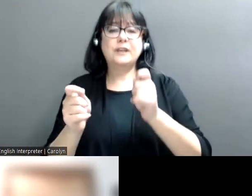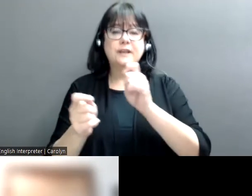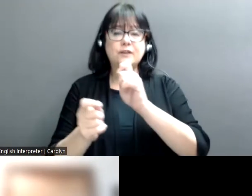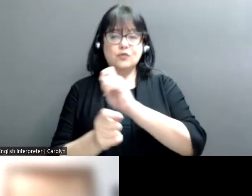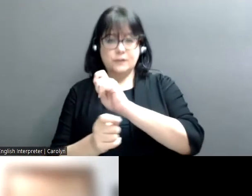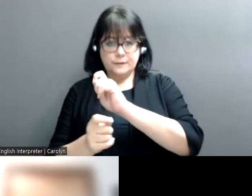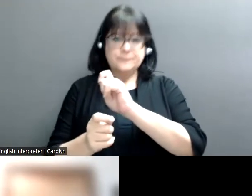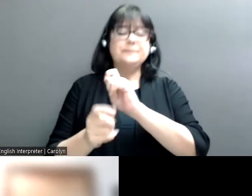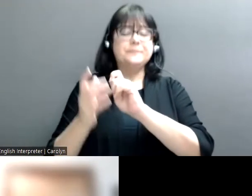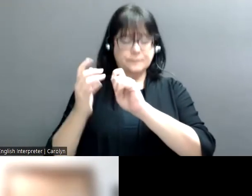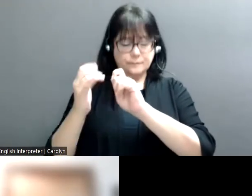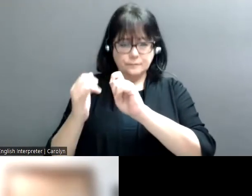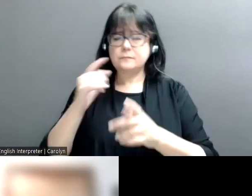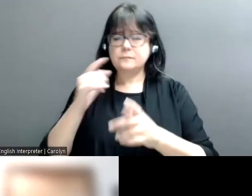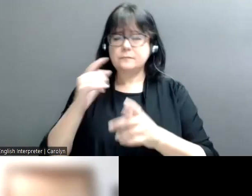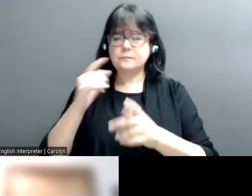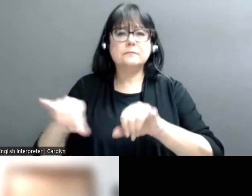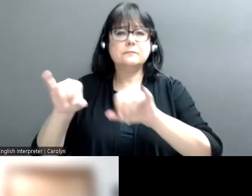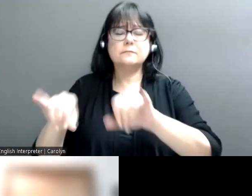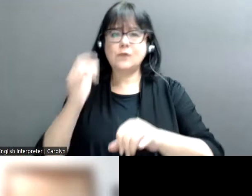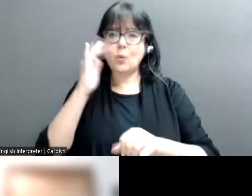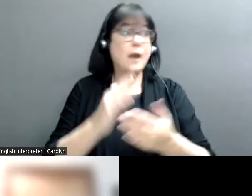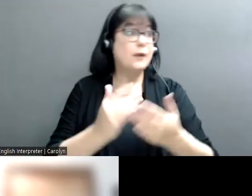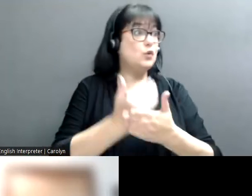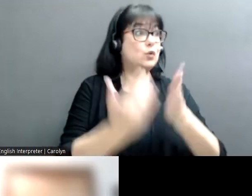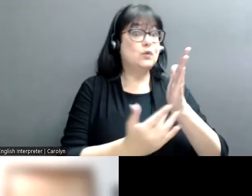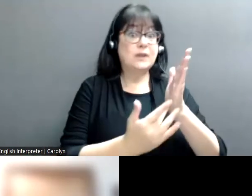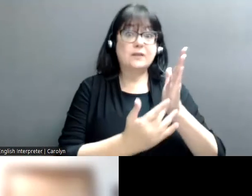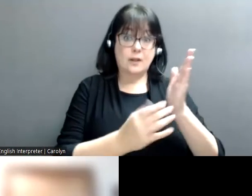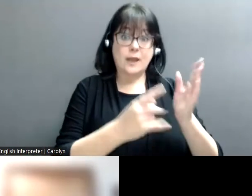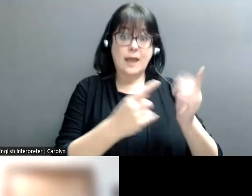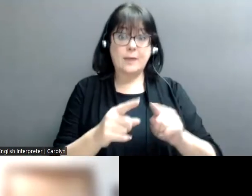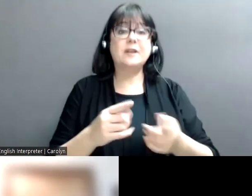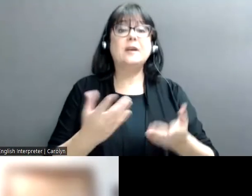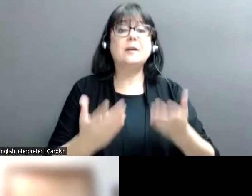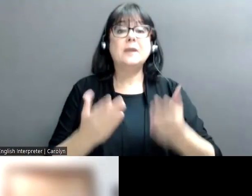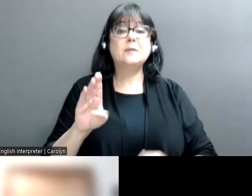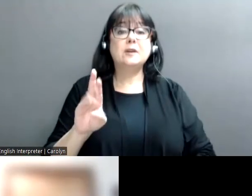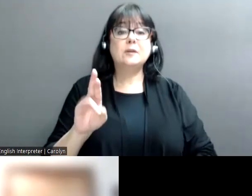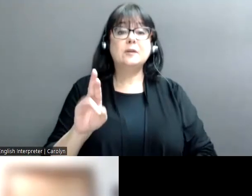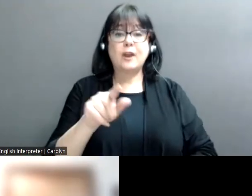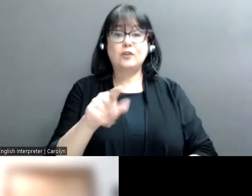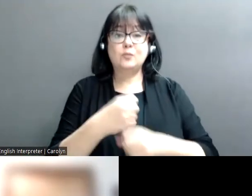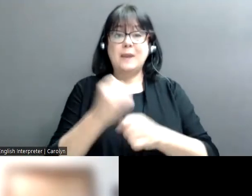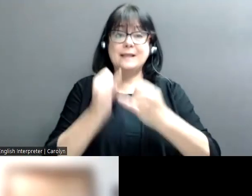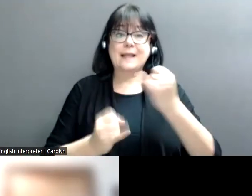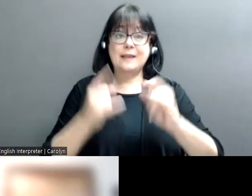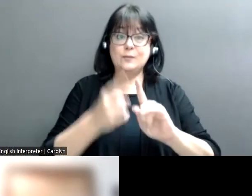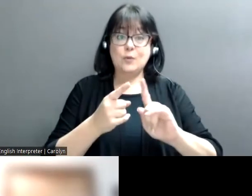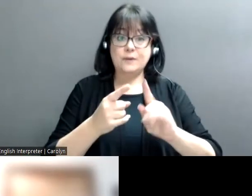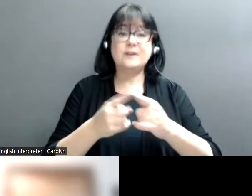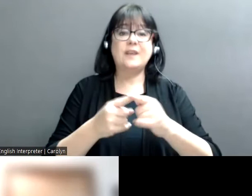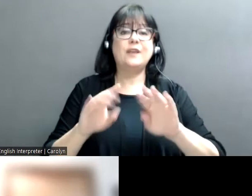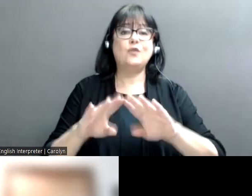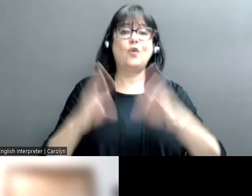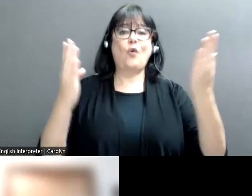there's new technologies coming into place. And Brian, perhaps I could, just as a last point before we open this up to the floor, I'm interested from your